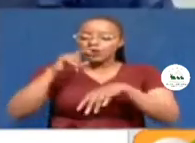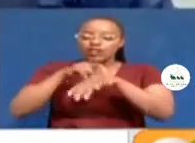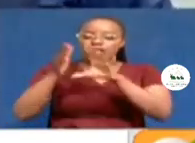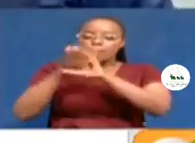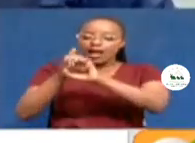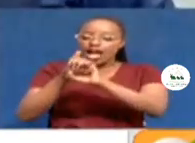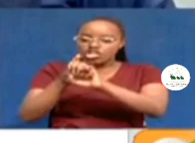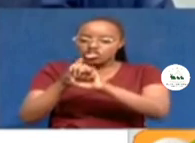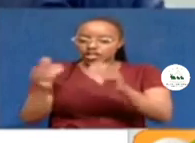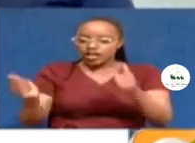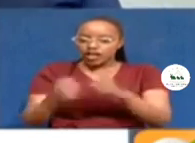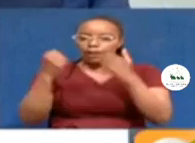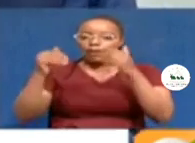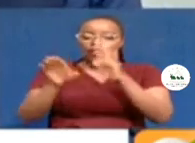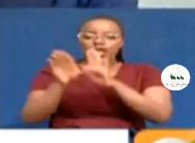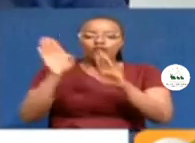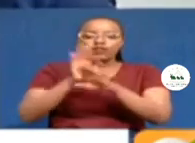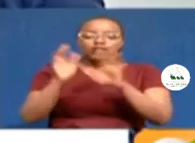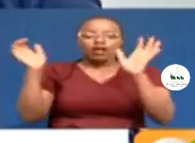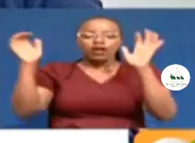handshake happened.